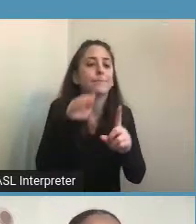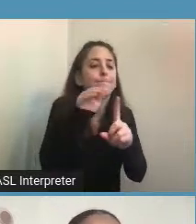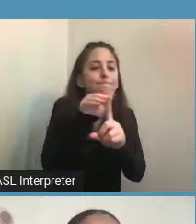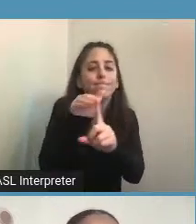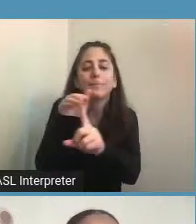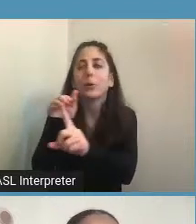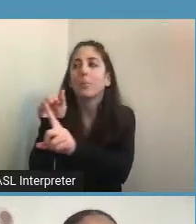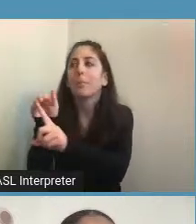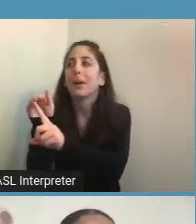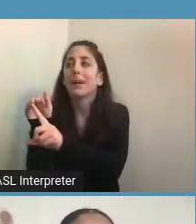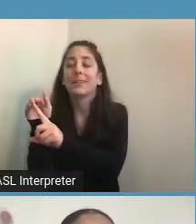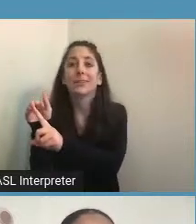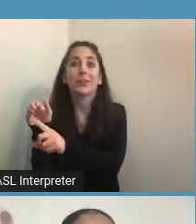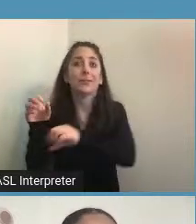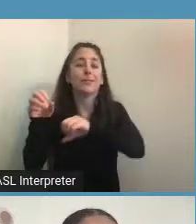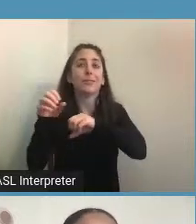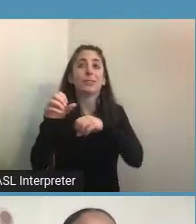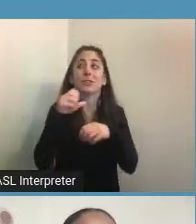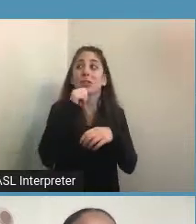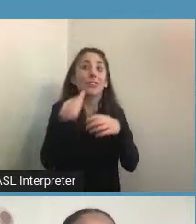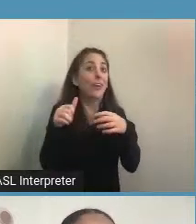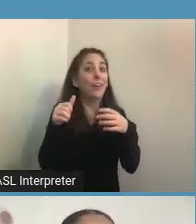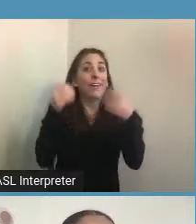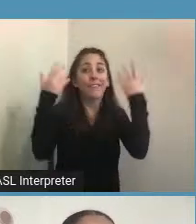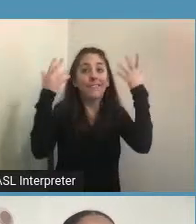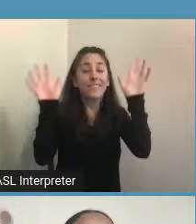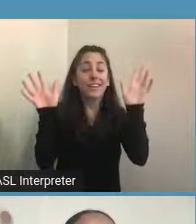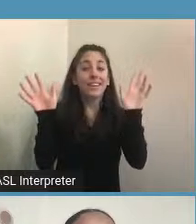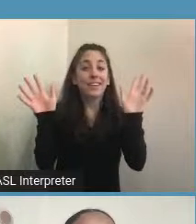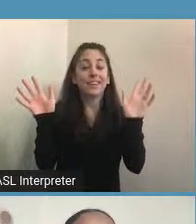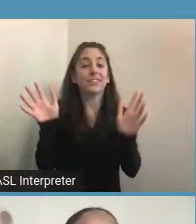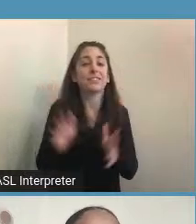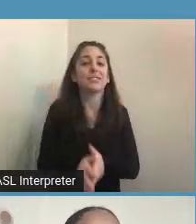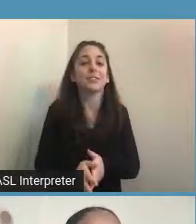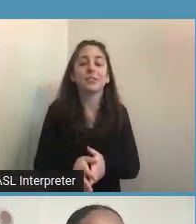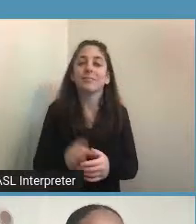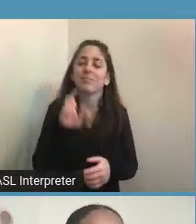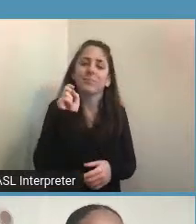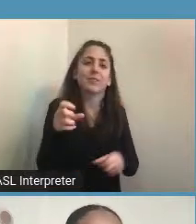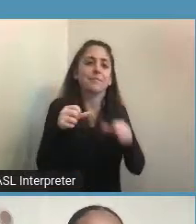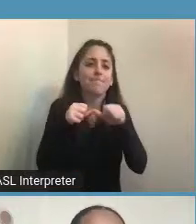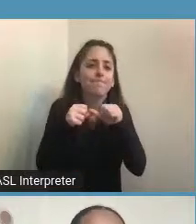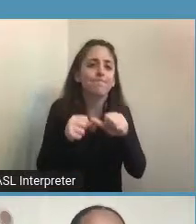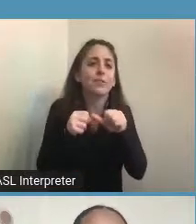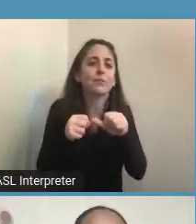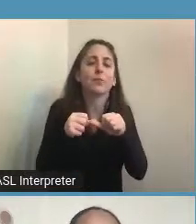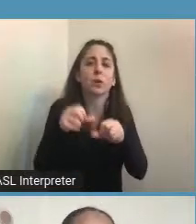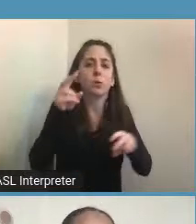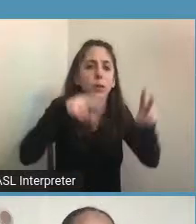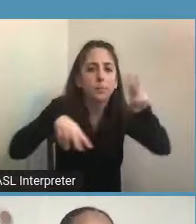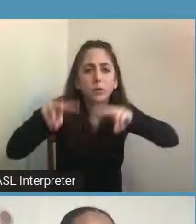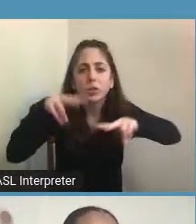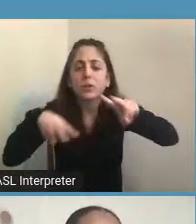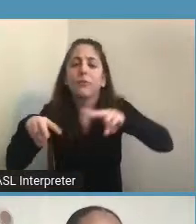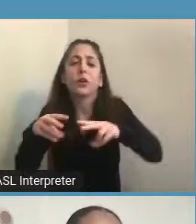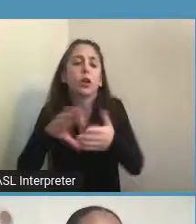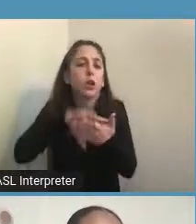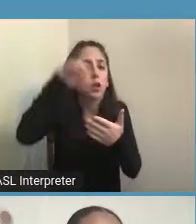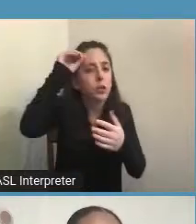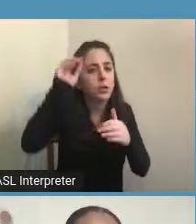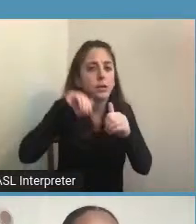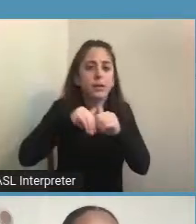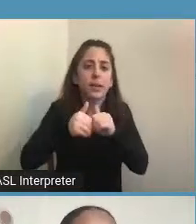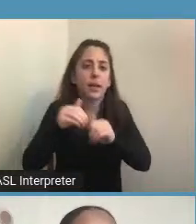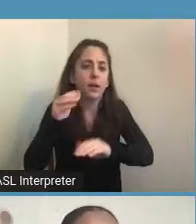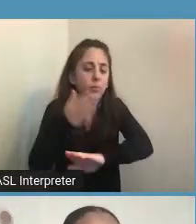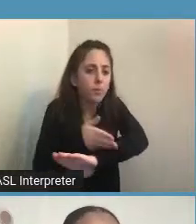point, but our team picked it up and we kept going, and this is what it came to life as. And it's just a nice, way to